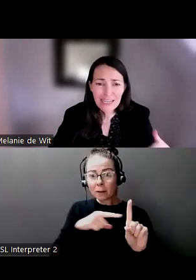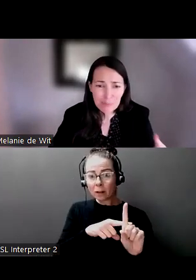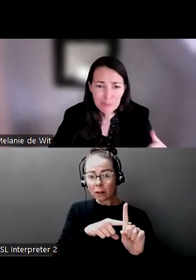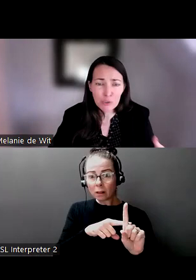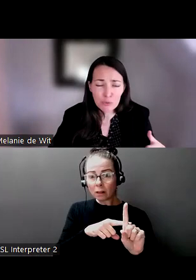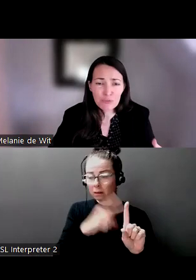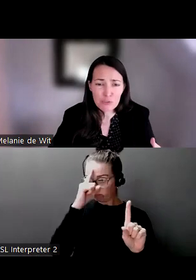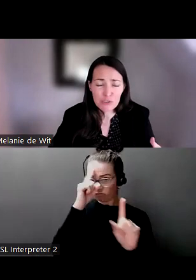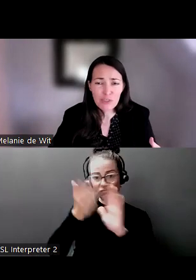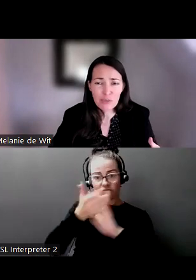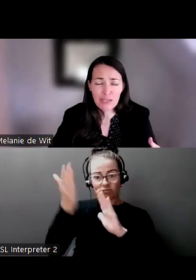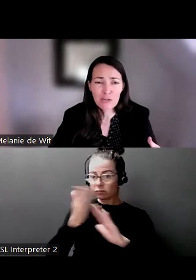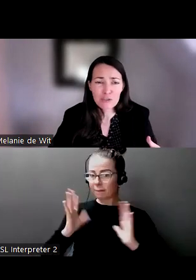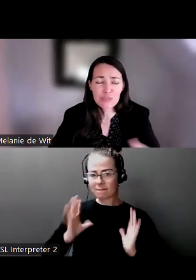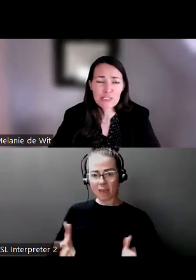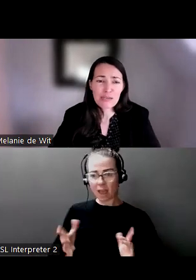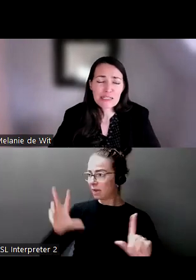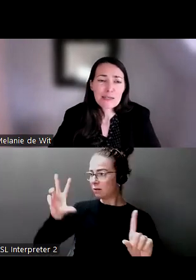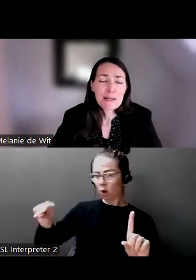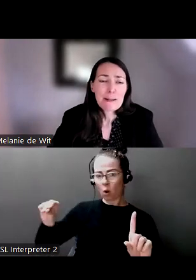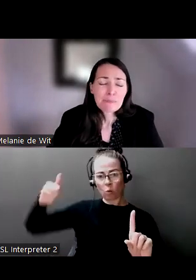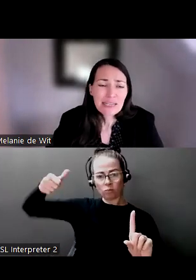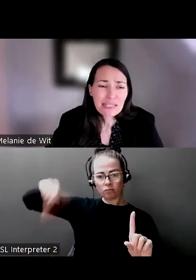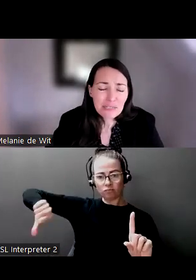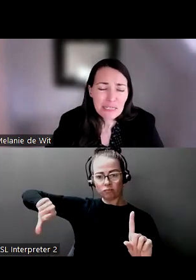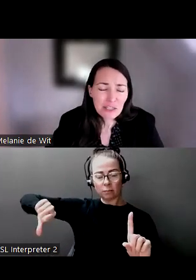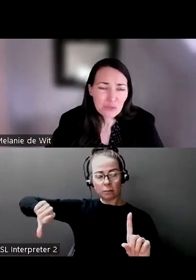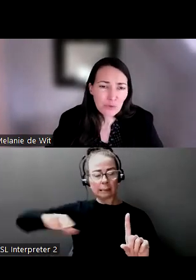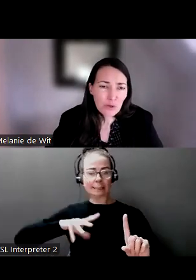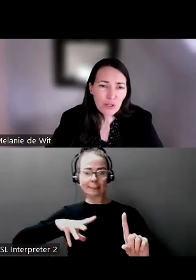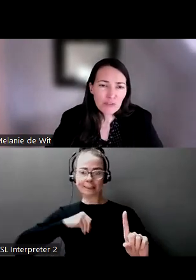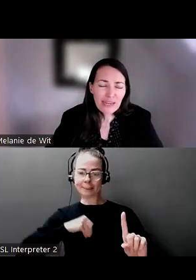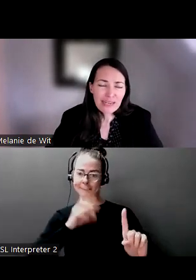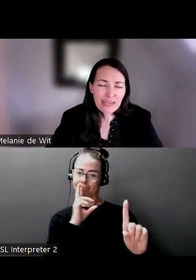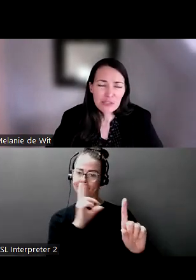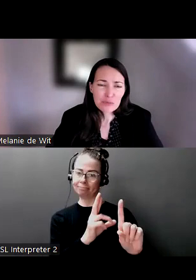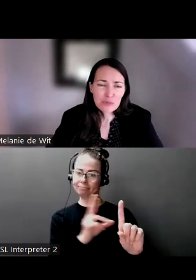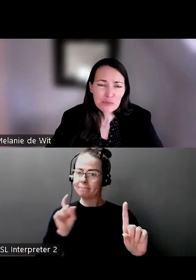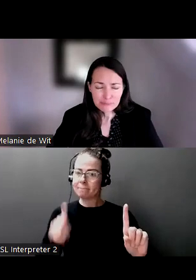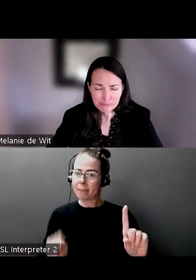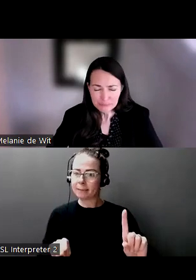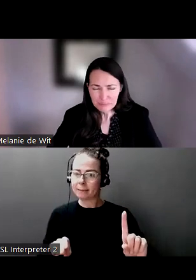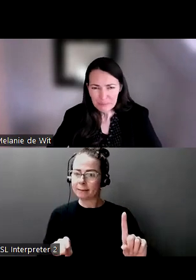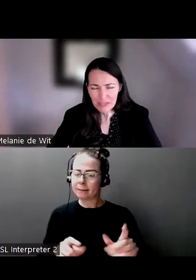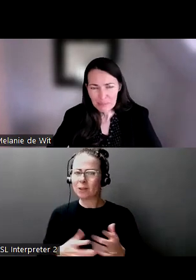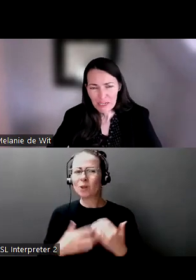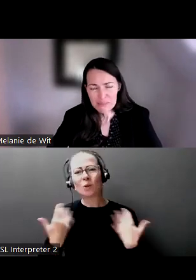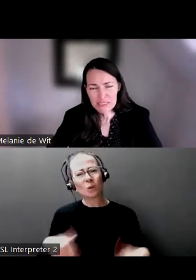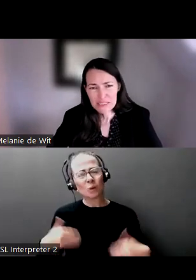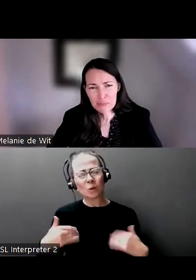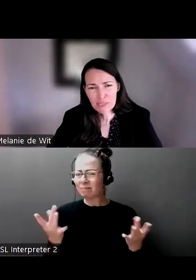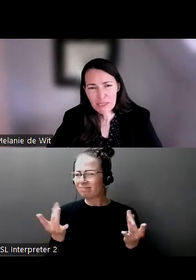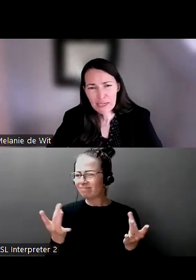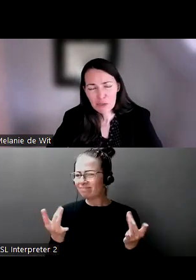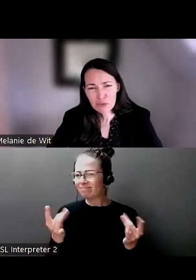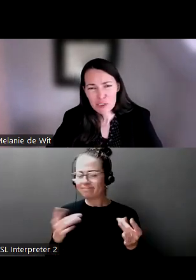a capable refusal that we have to respect. And here I think the role of ageism really comes